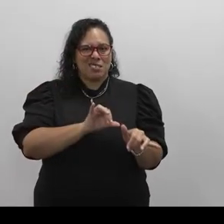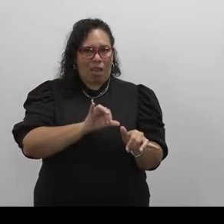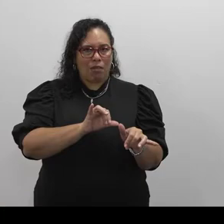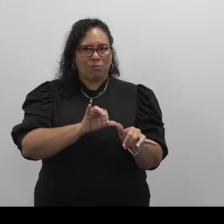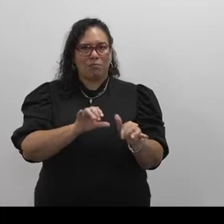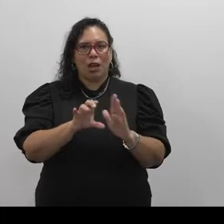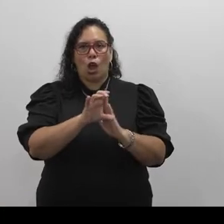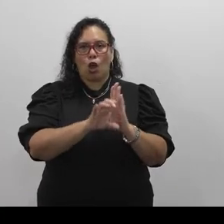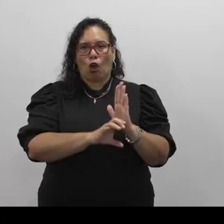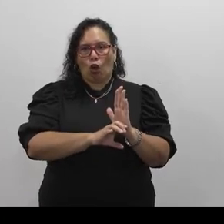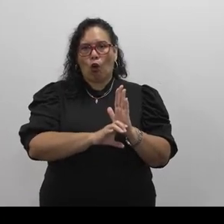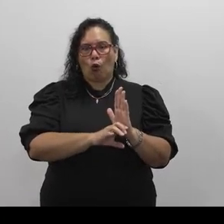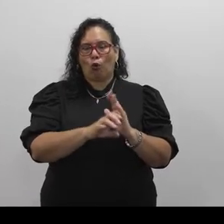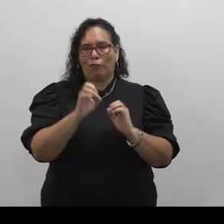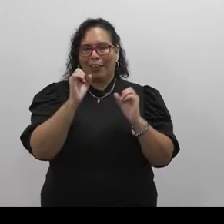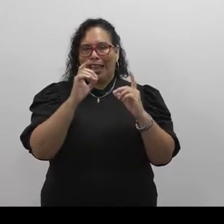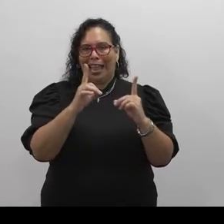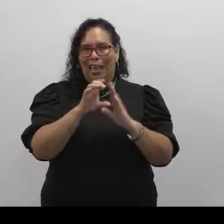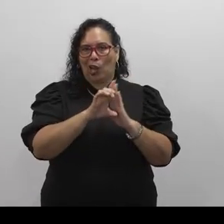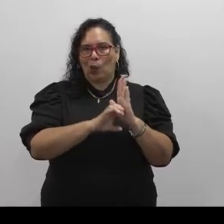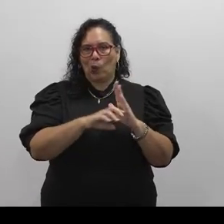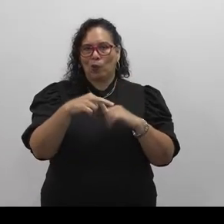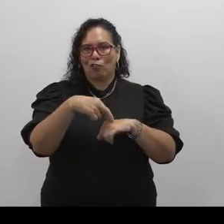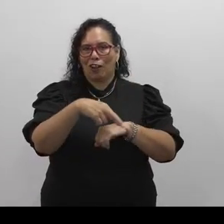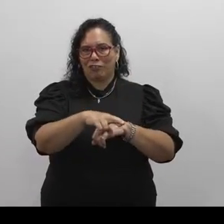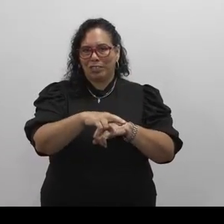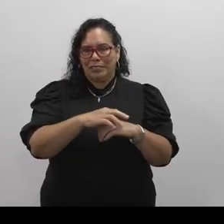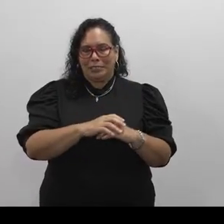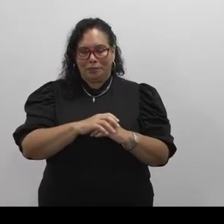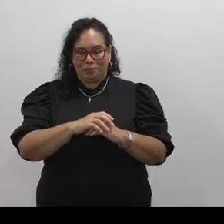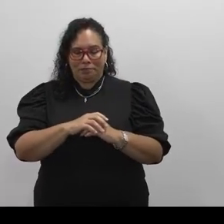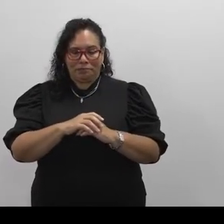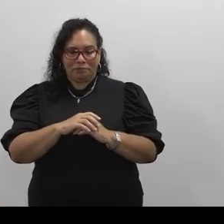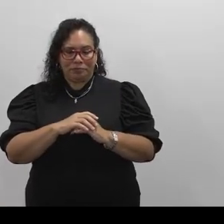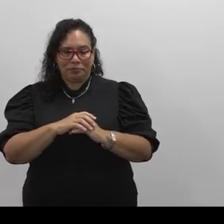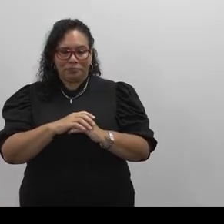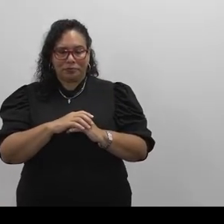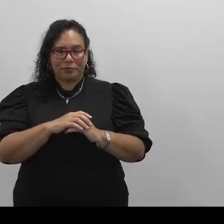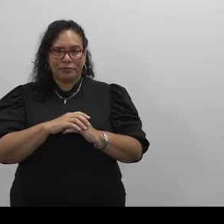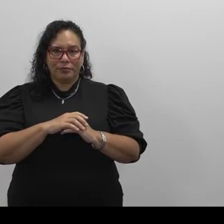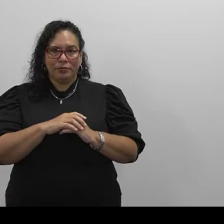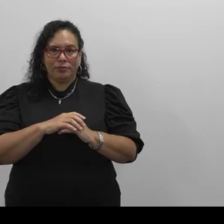code references and ed code references that were before you at that point in time as well.